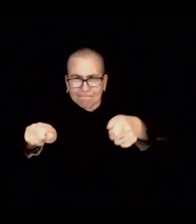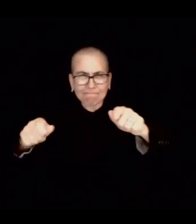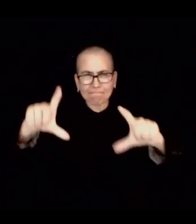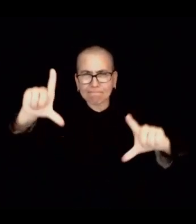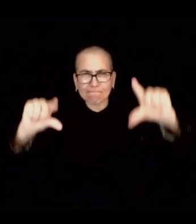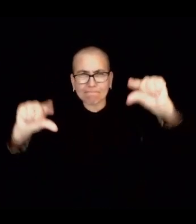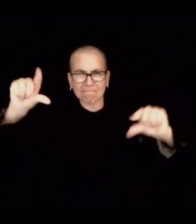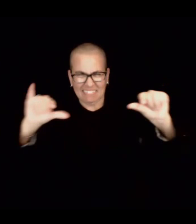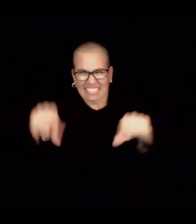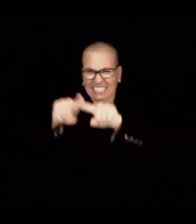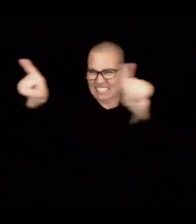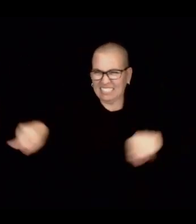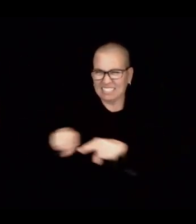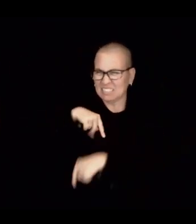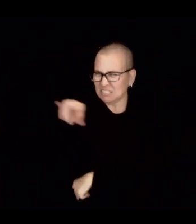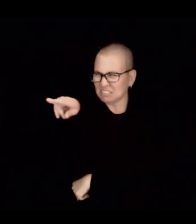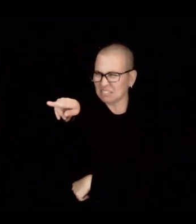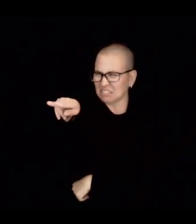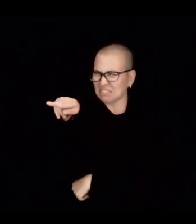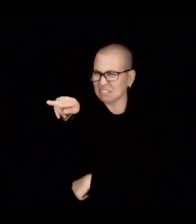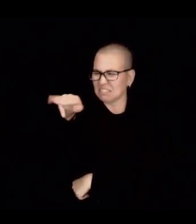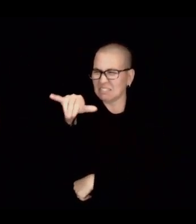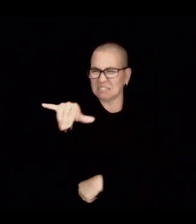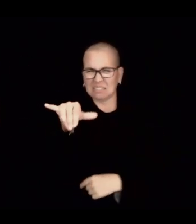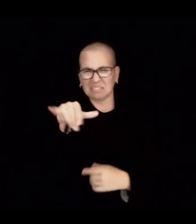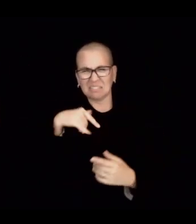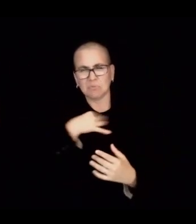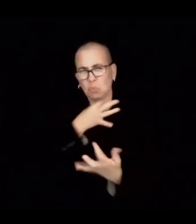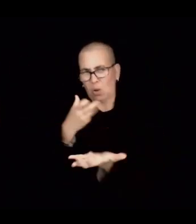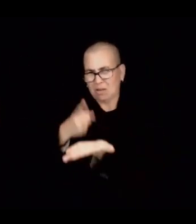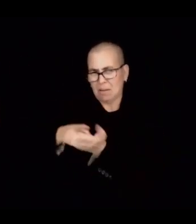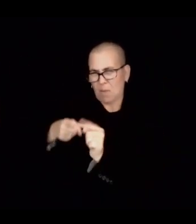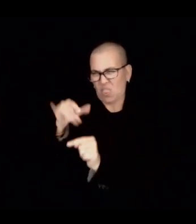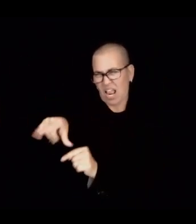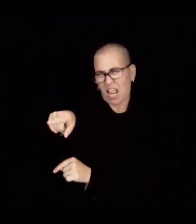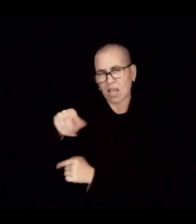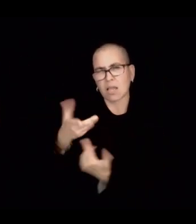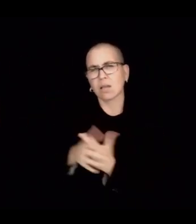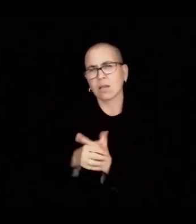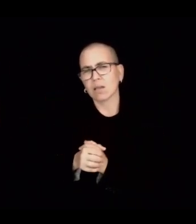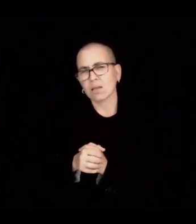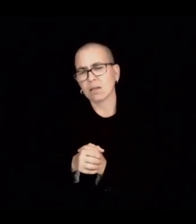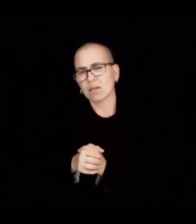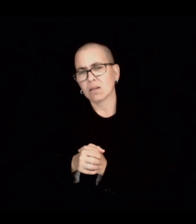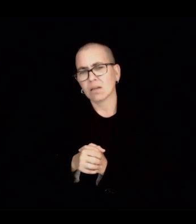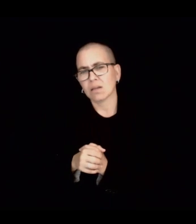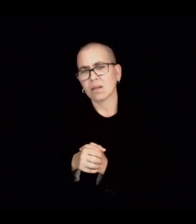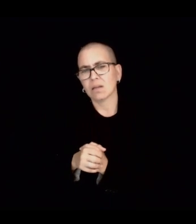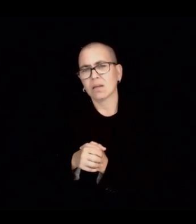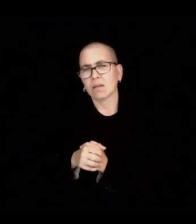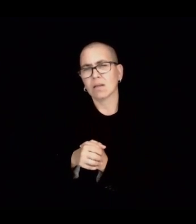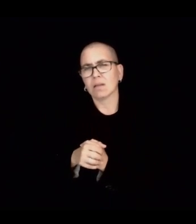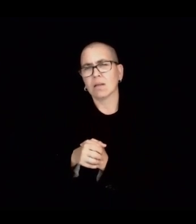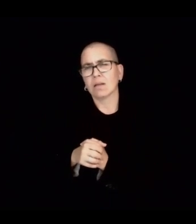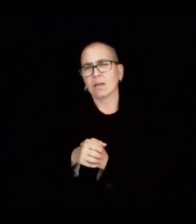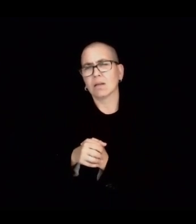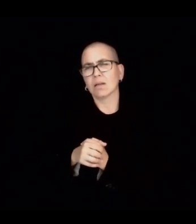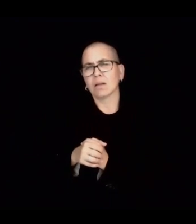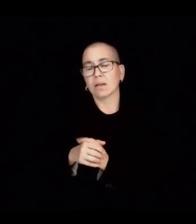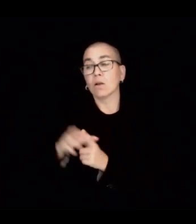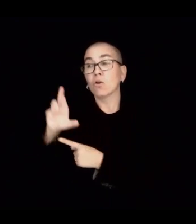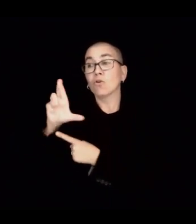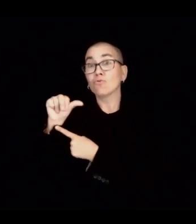that's just because there was one outbreak and you knew where all those people were from and that allowed the rate to go down, or if the contact tracing